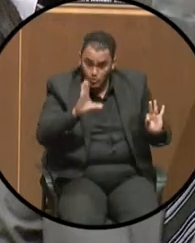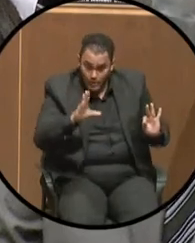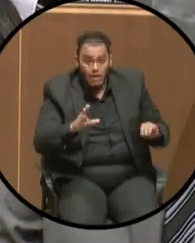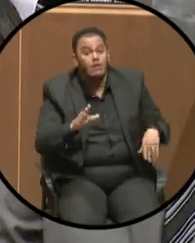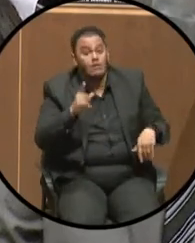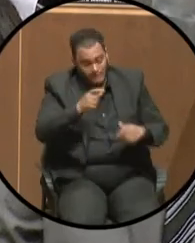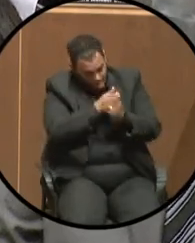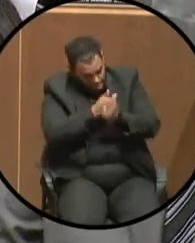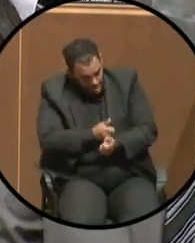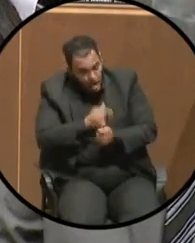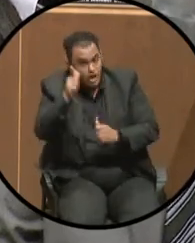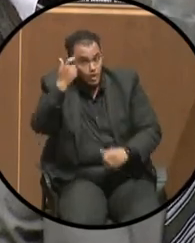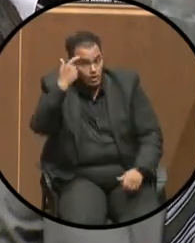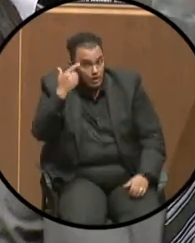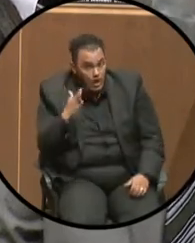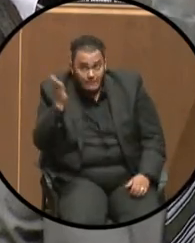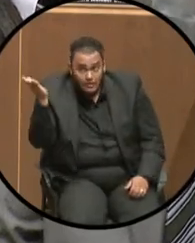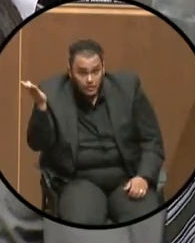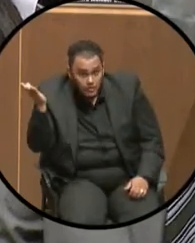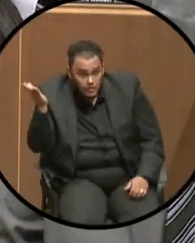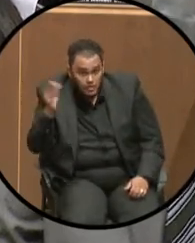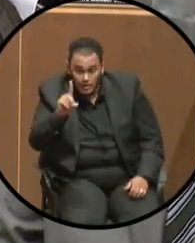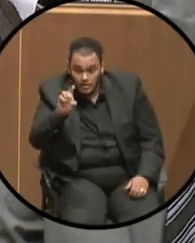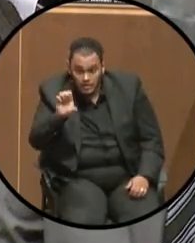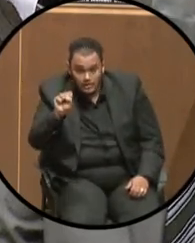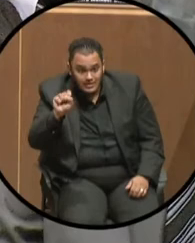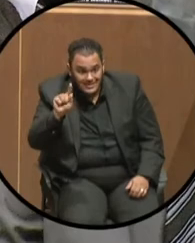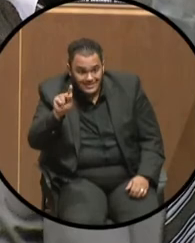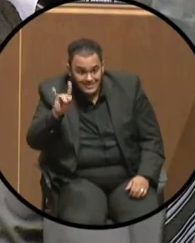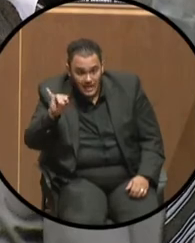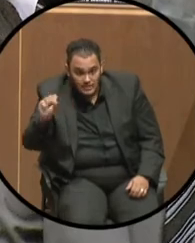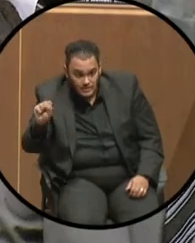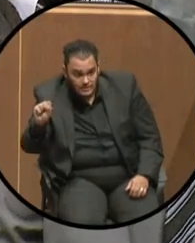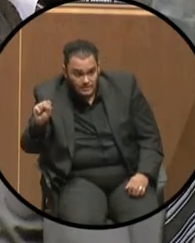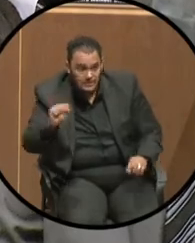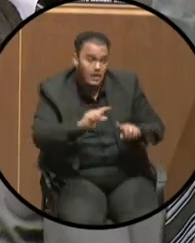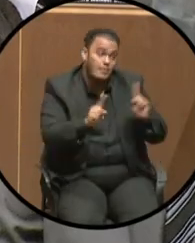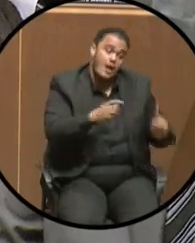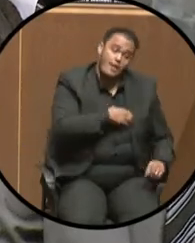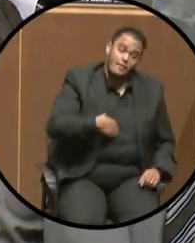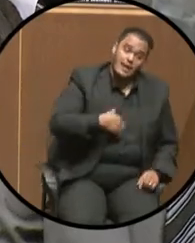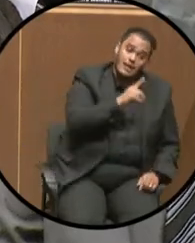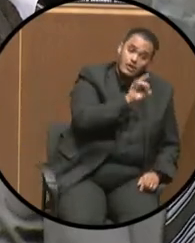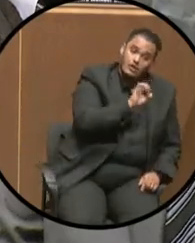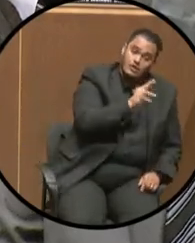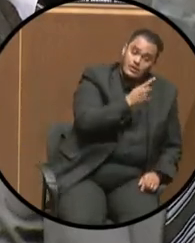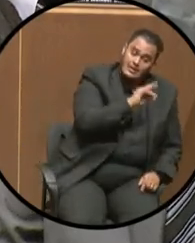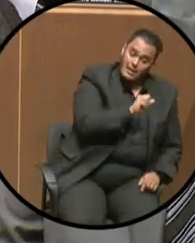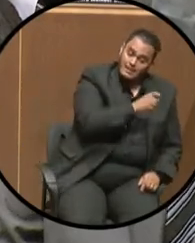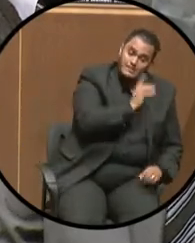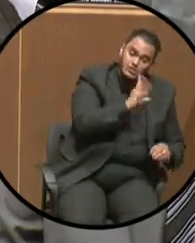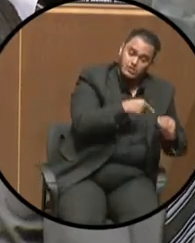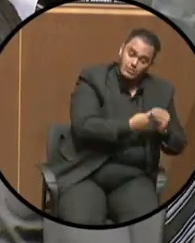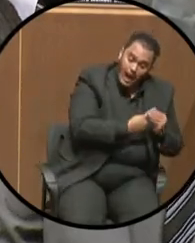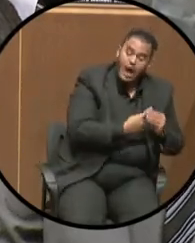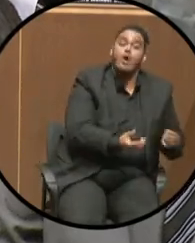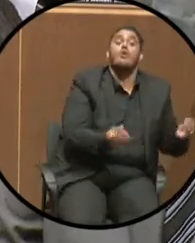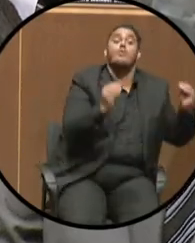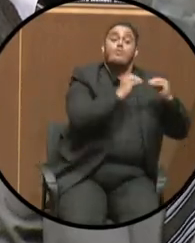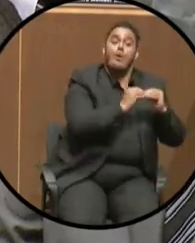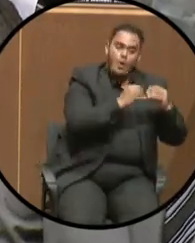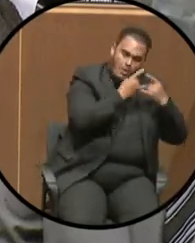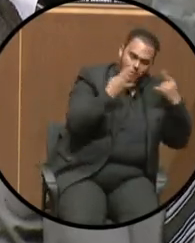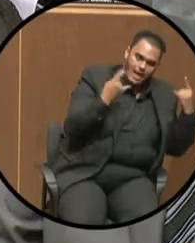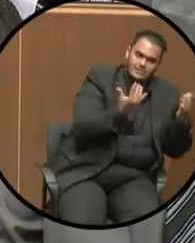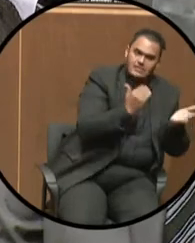who just today said no mandates? Yet Mayor Demings is talking about increasing masks again. Perhaps Orange County elected officials